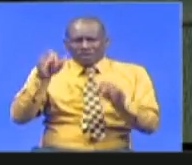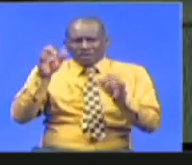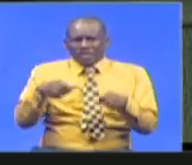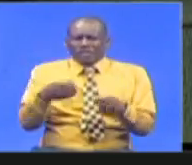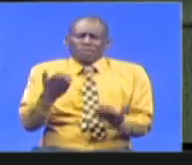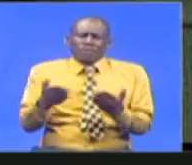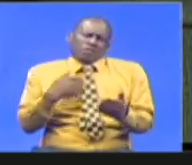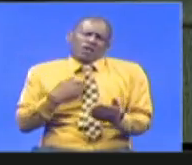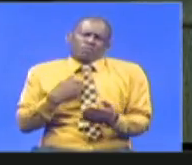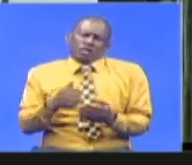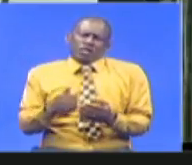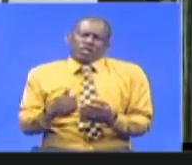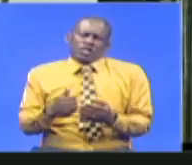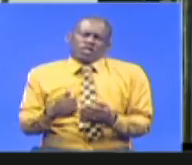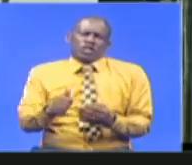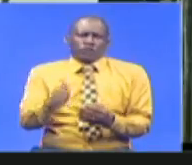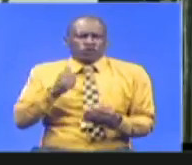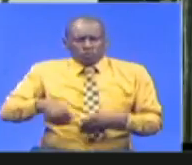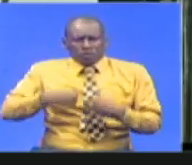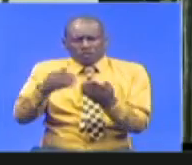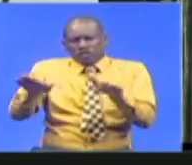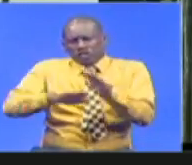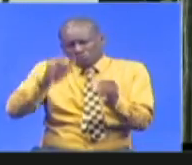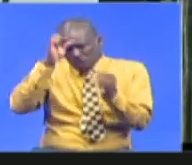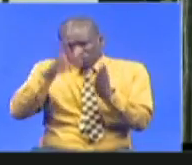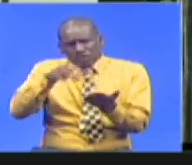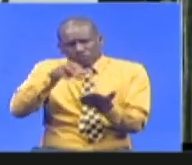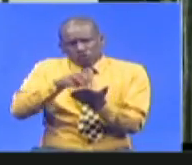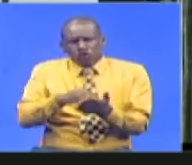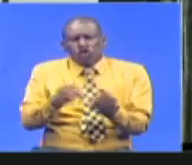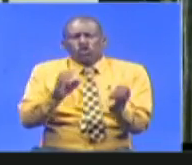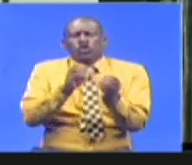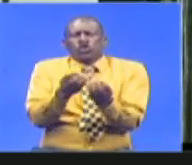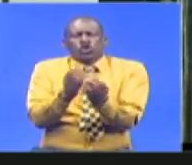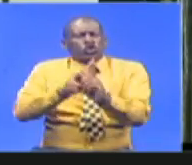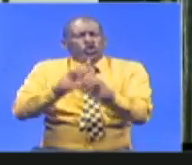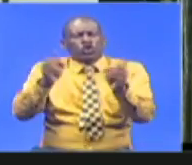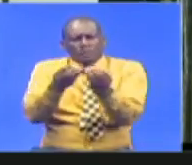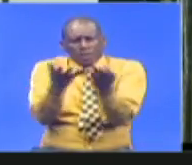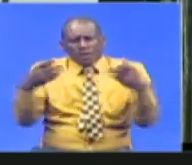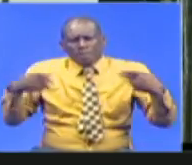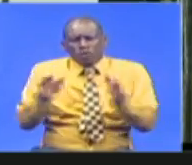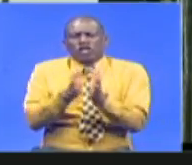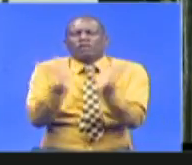deputy governor's post. Not so many people who are in public office